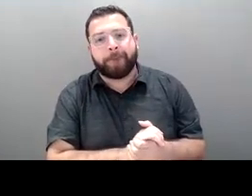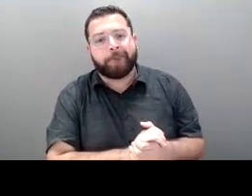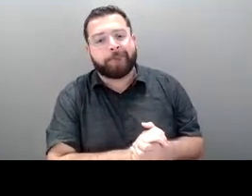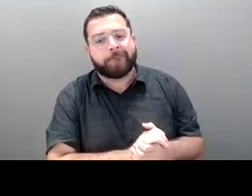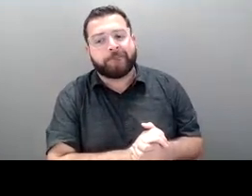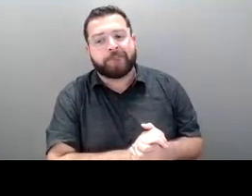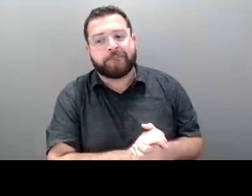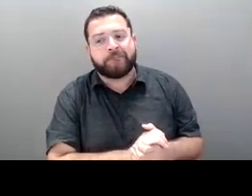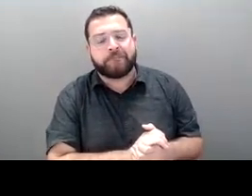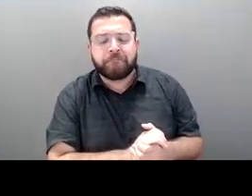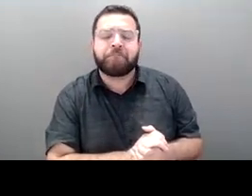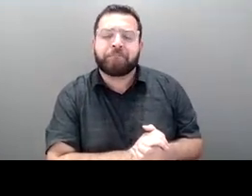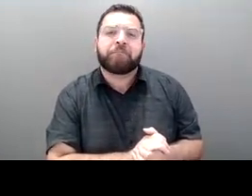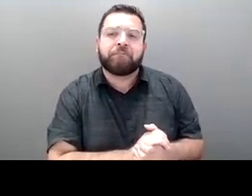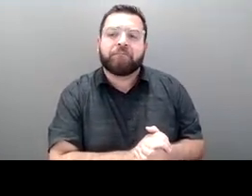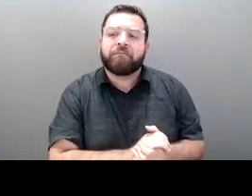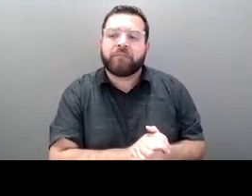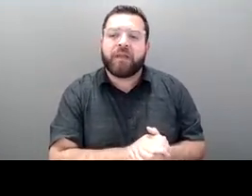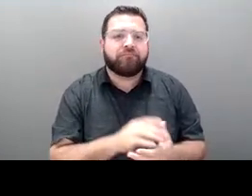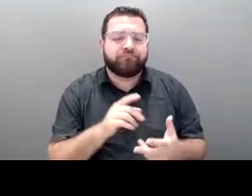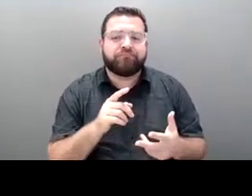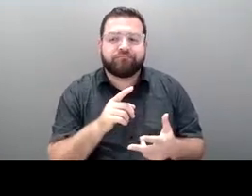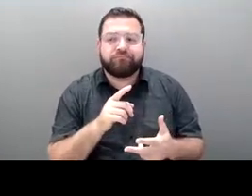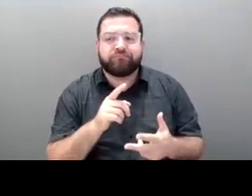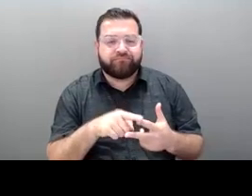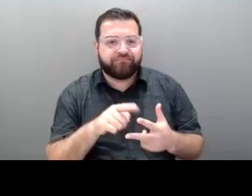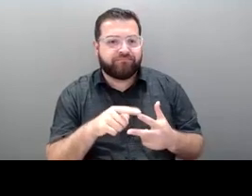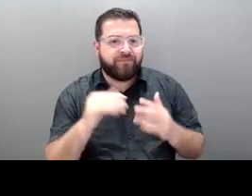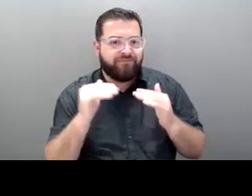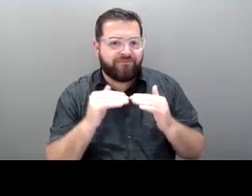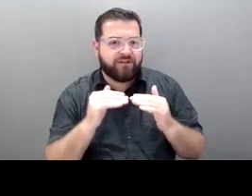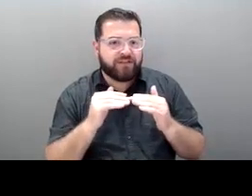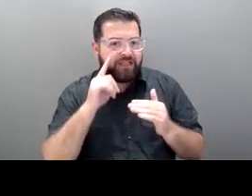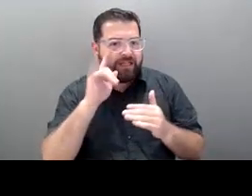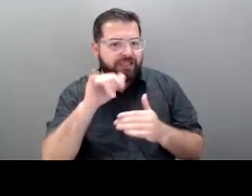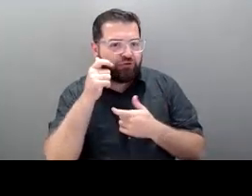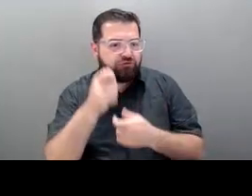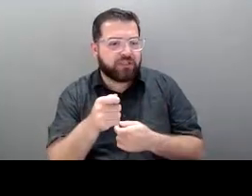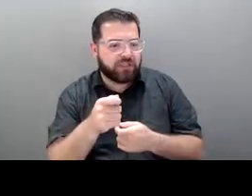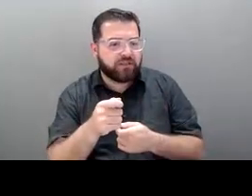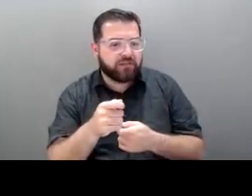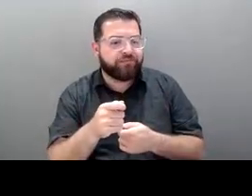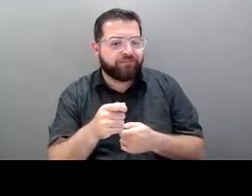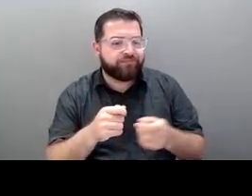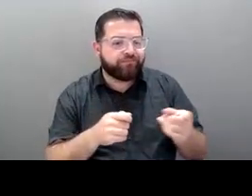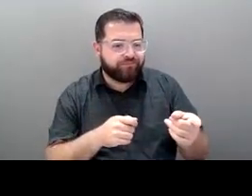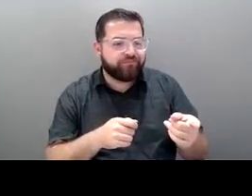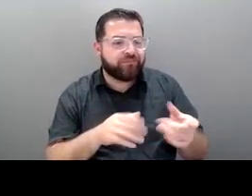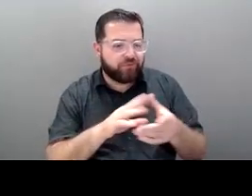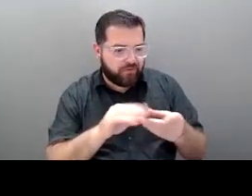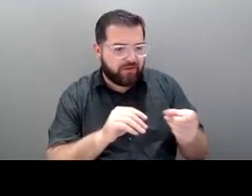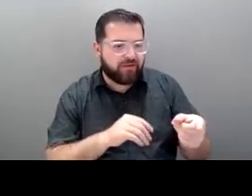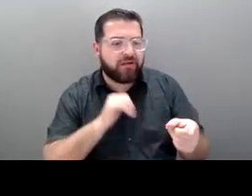So yeah, okay, I think fairness is interesting. I want to hear more about that. Yeah, I get that not everyone can access the